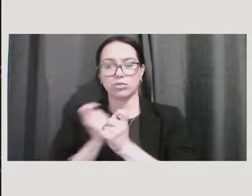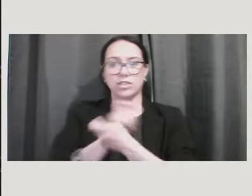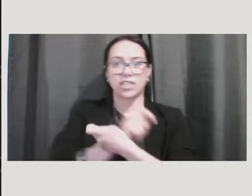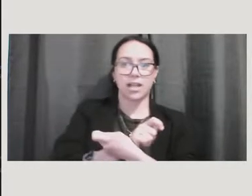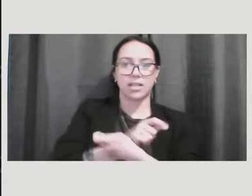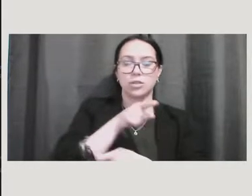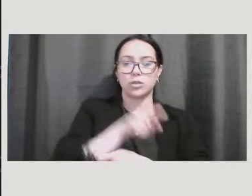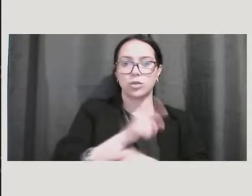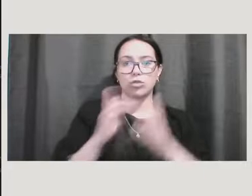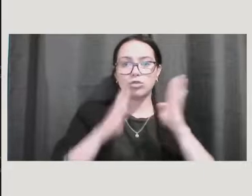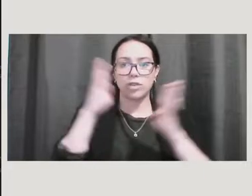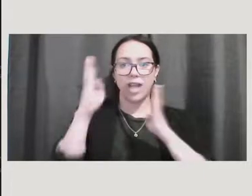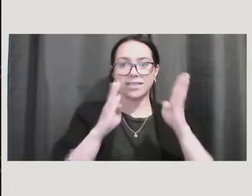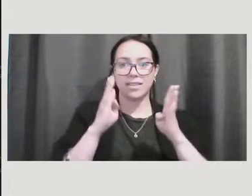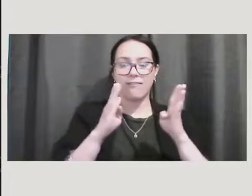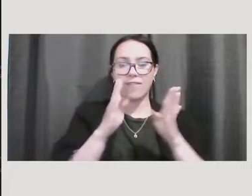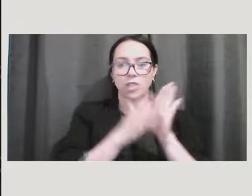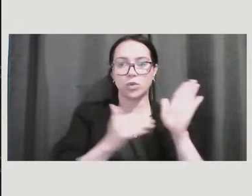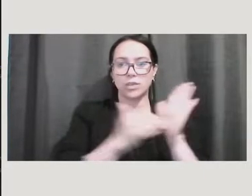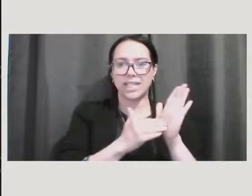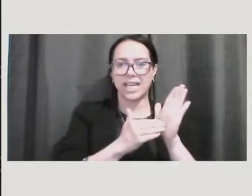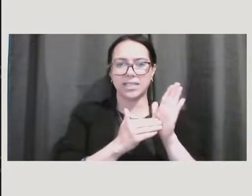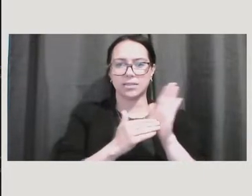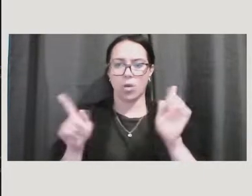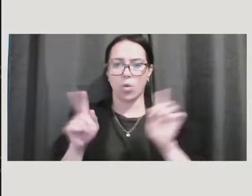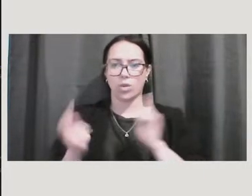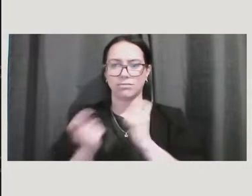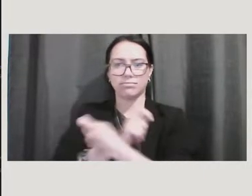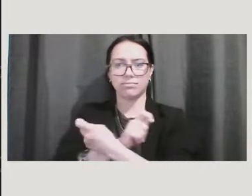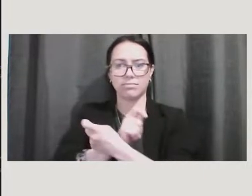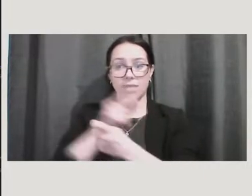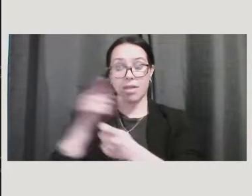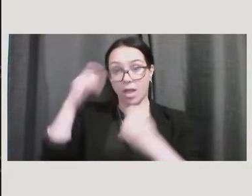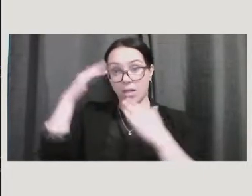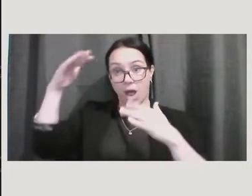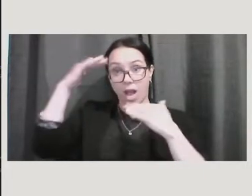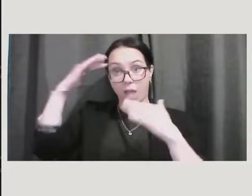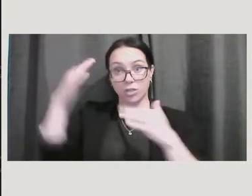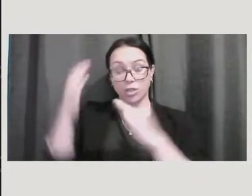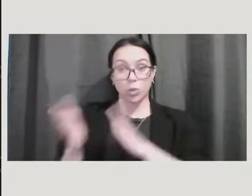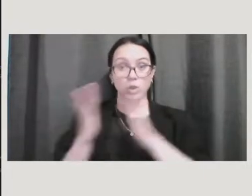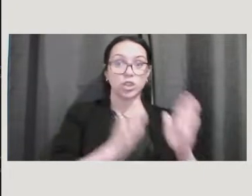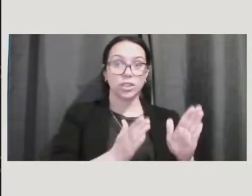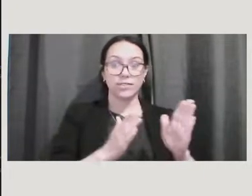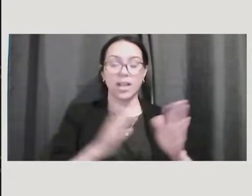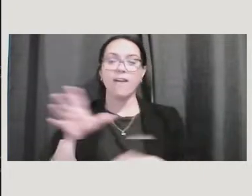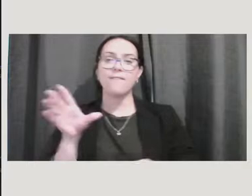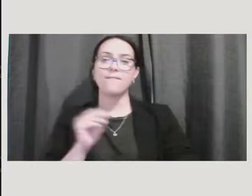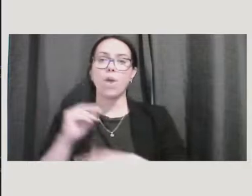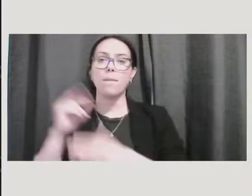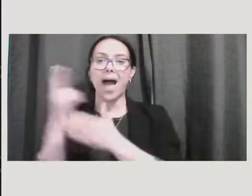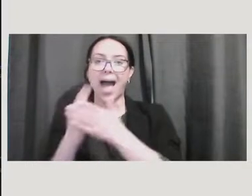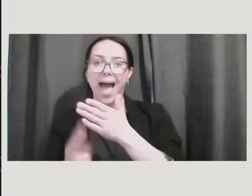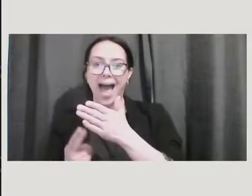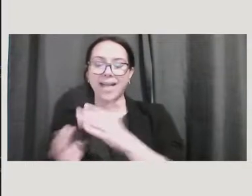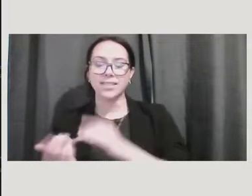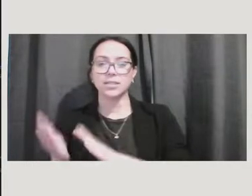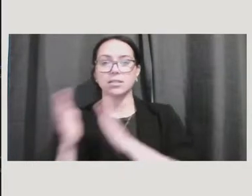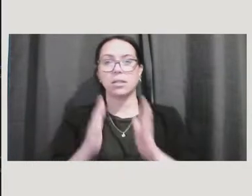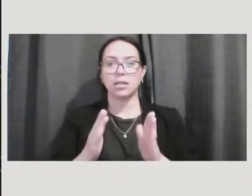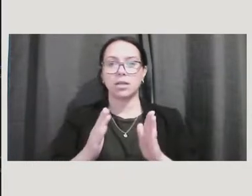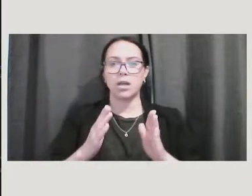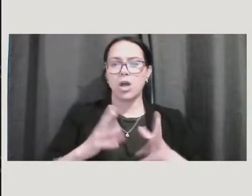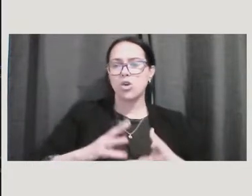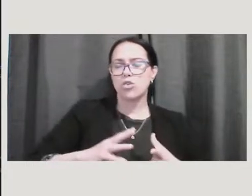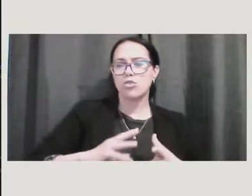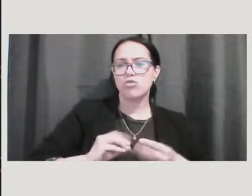us has that ideological shift from Arts to creative what's